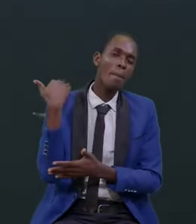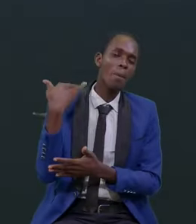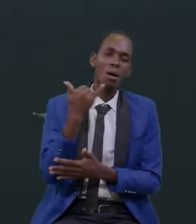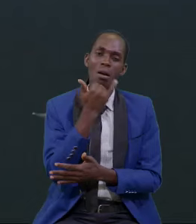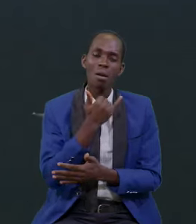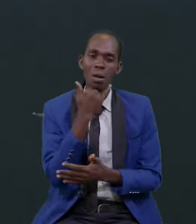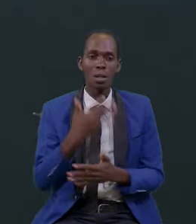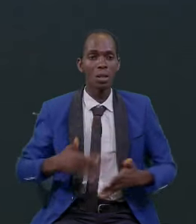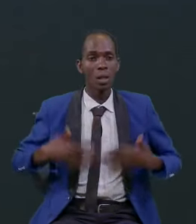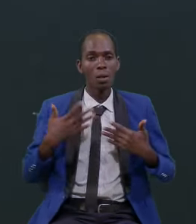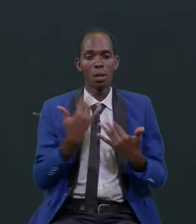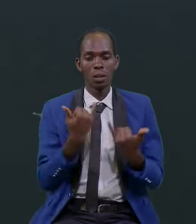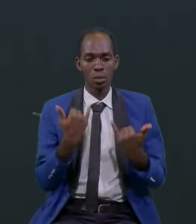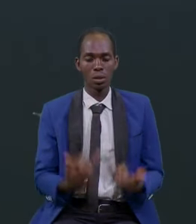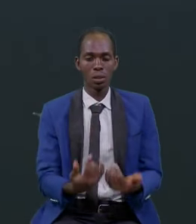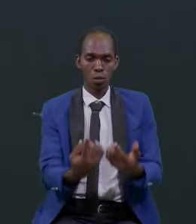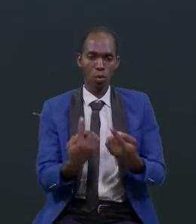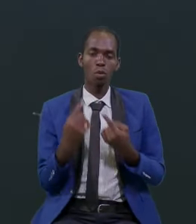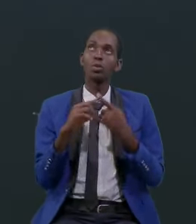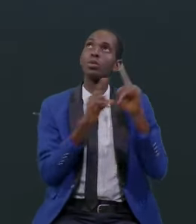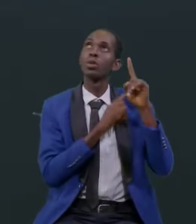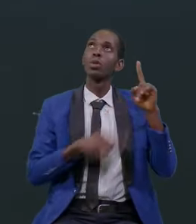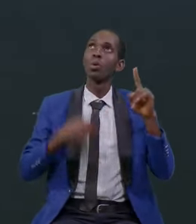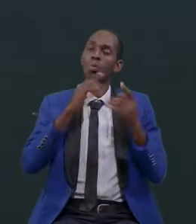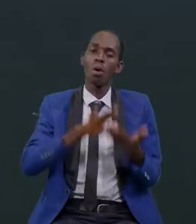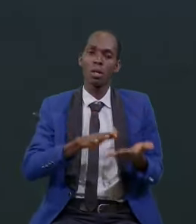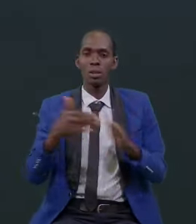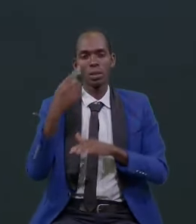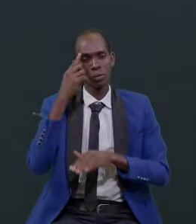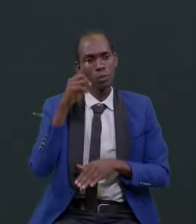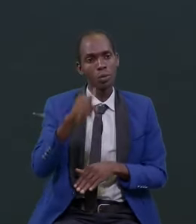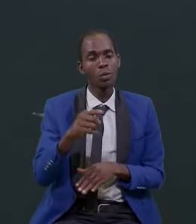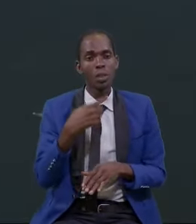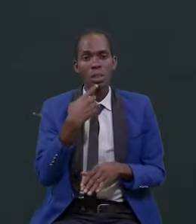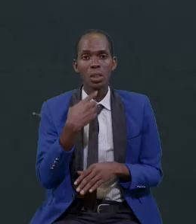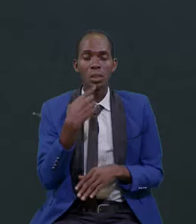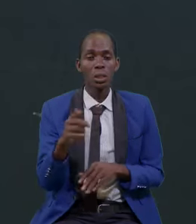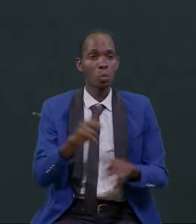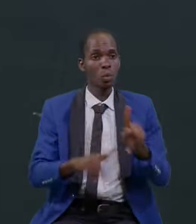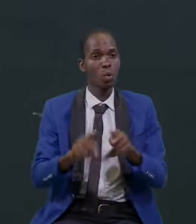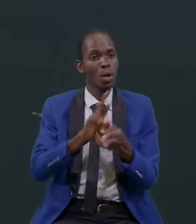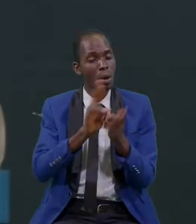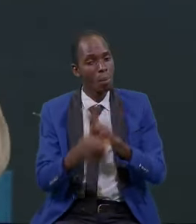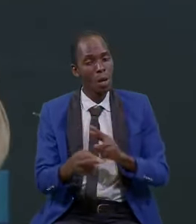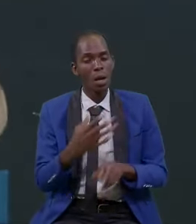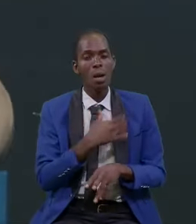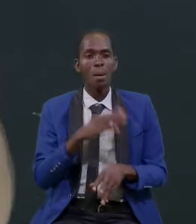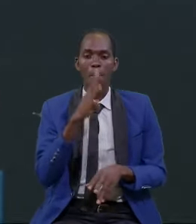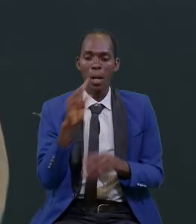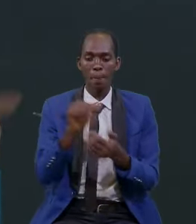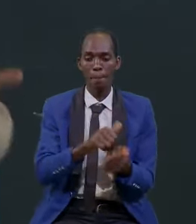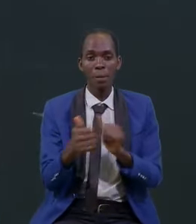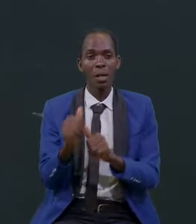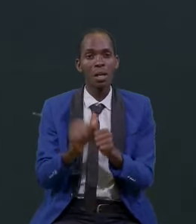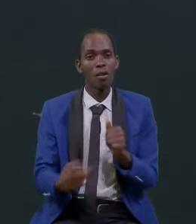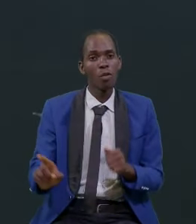unto the Lord who died for you. He says, repent and be baptized, every one of you, in the name and the